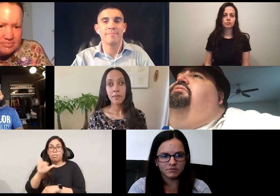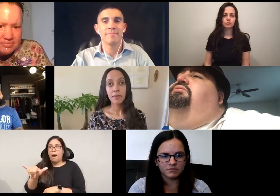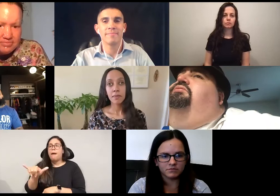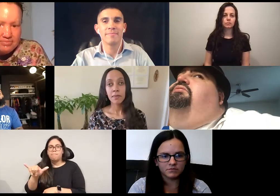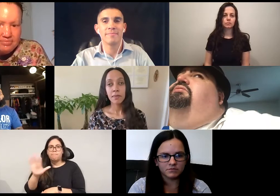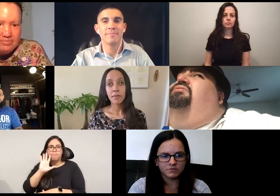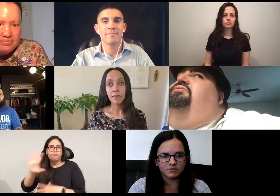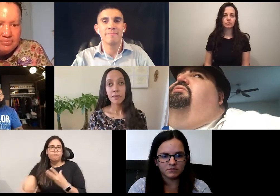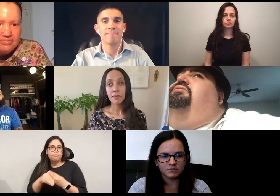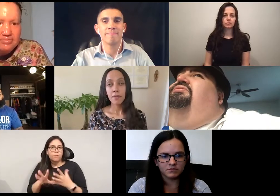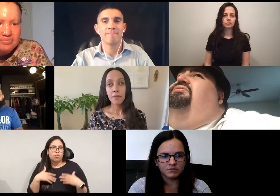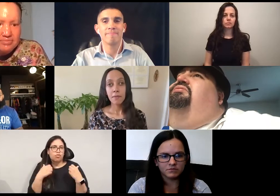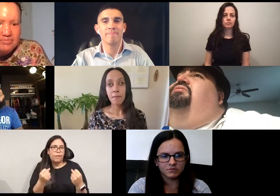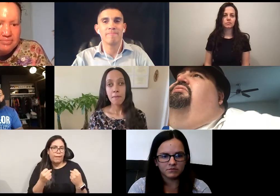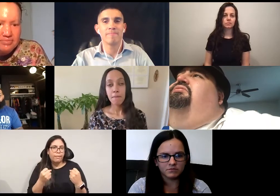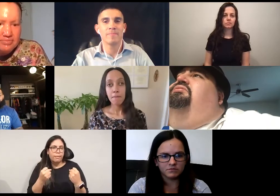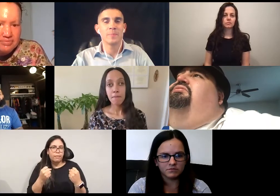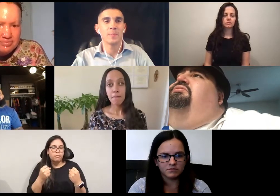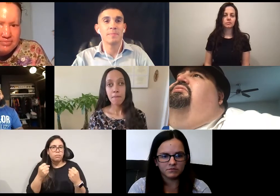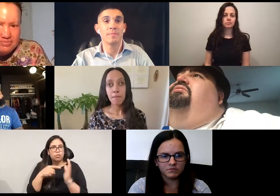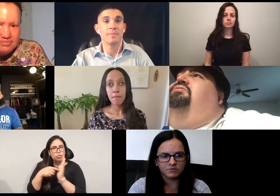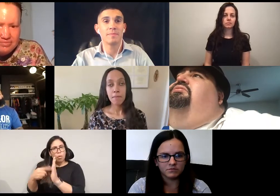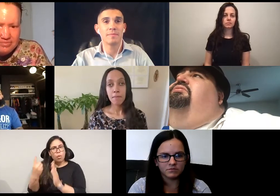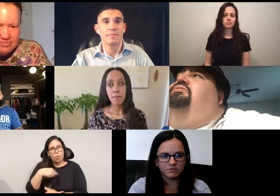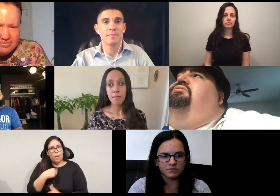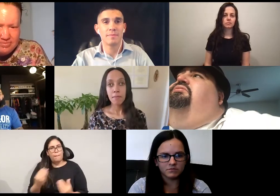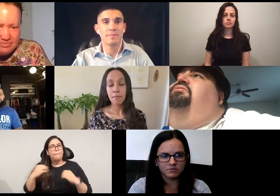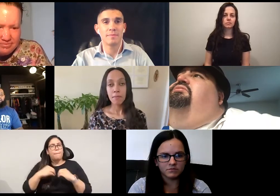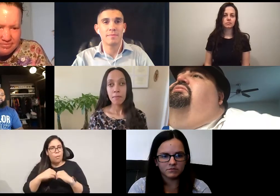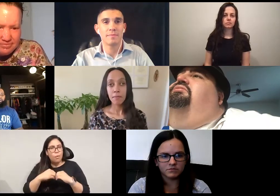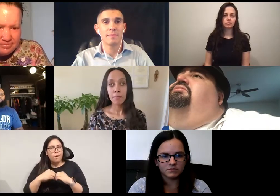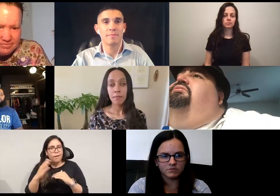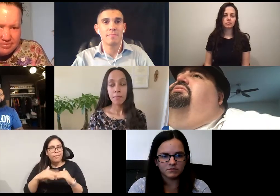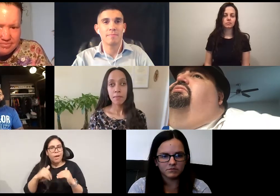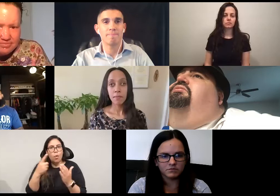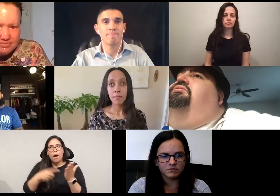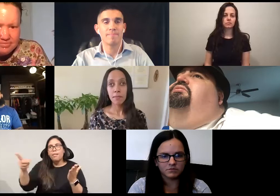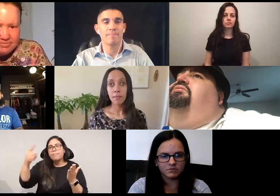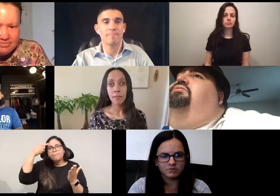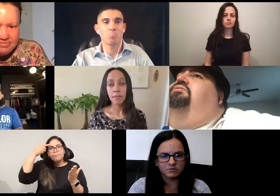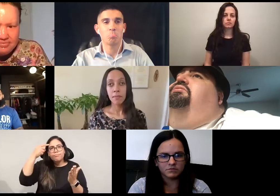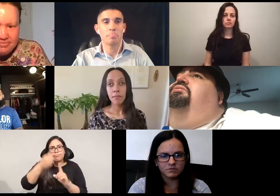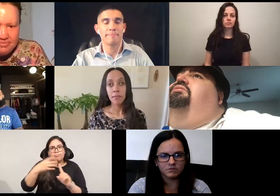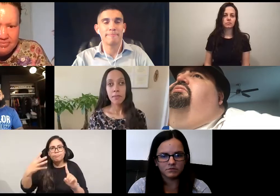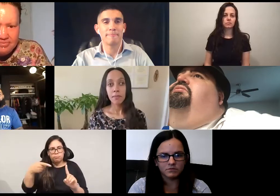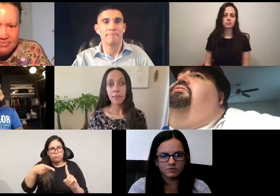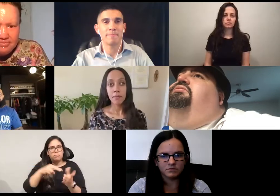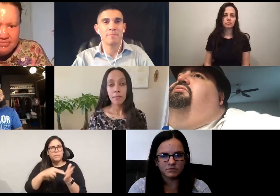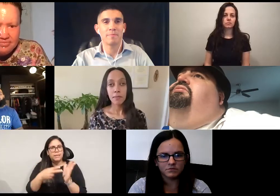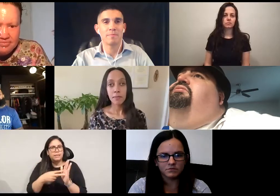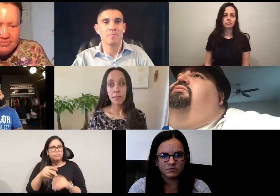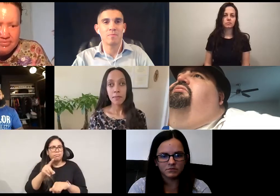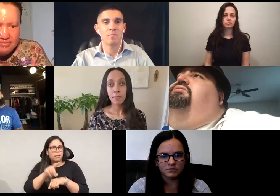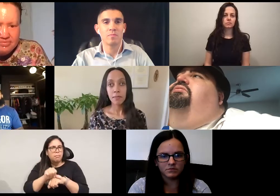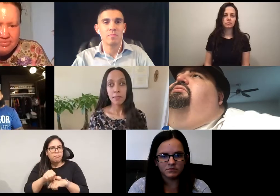them that we're more than what they define as disabled, you know, and more than what